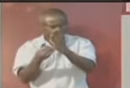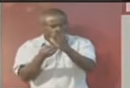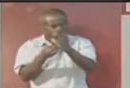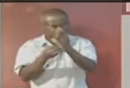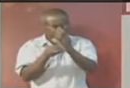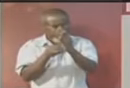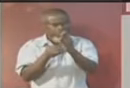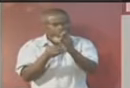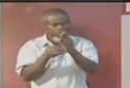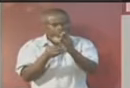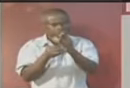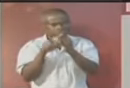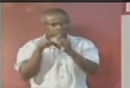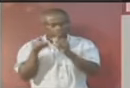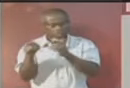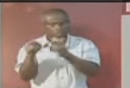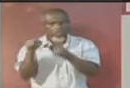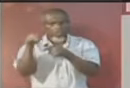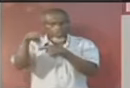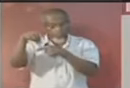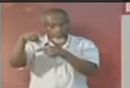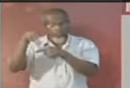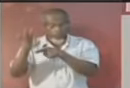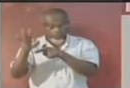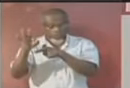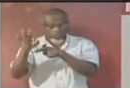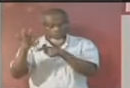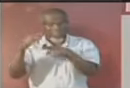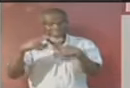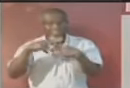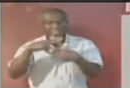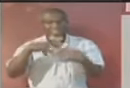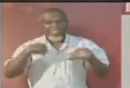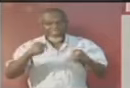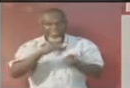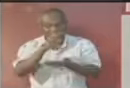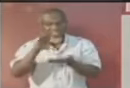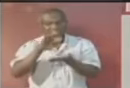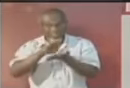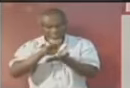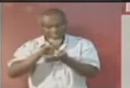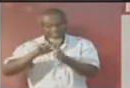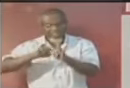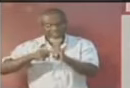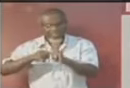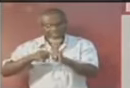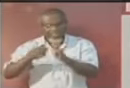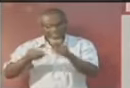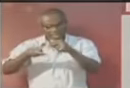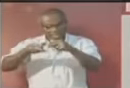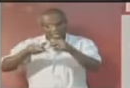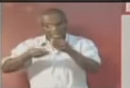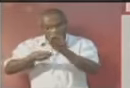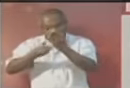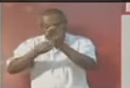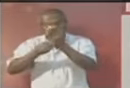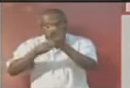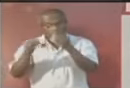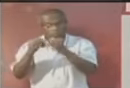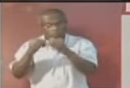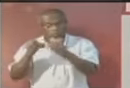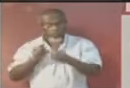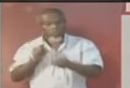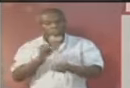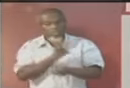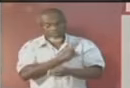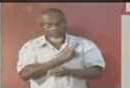Health Center. So that is currently working 8 to 8. And from tomorrow, I believe he indicated that that facility will be